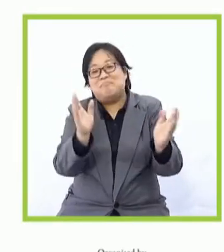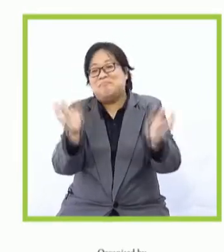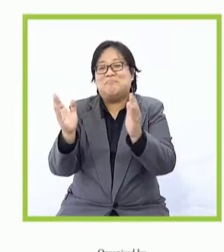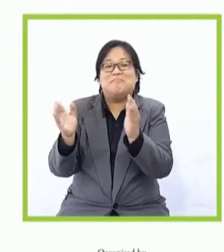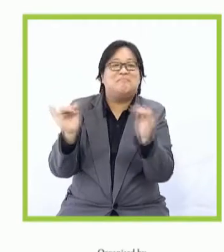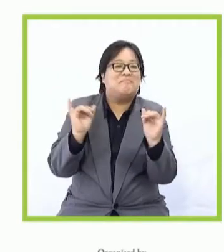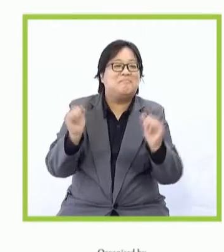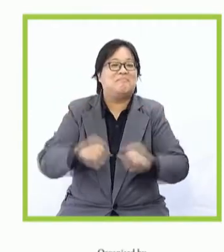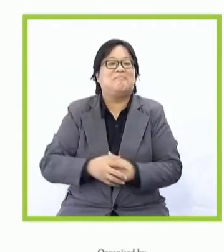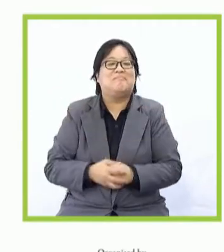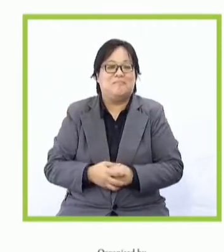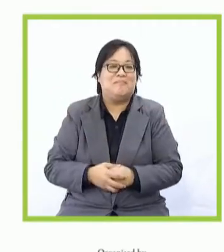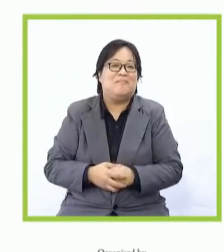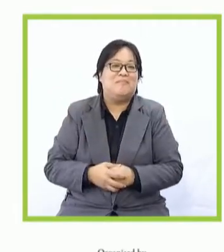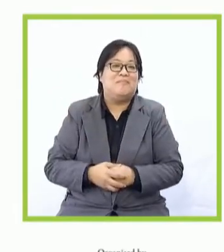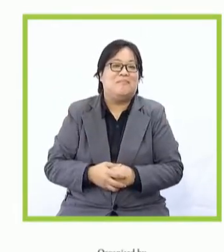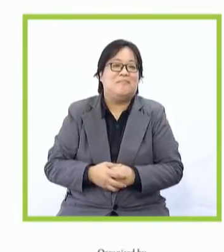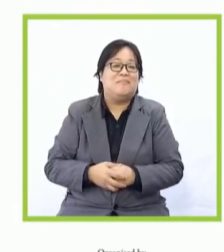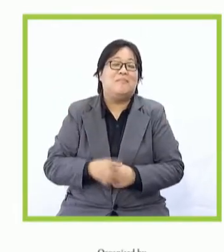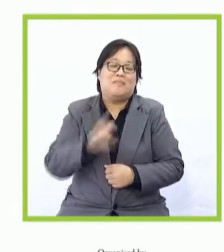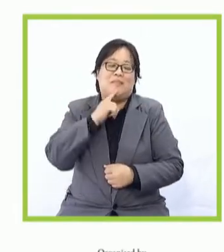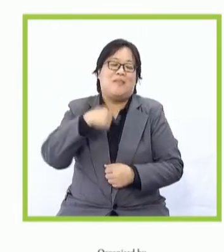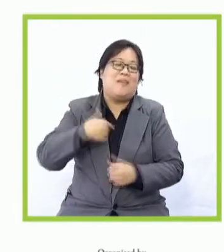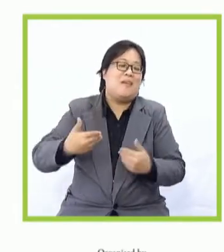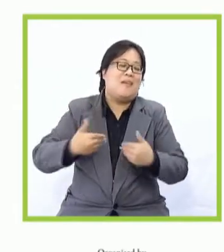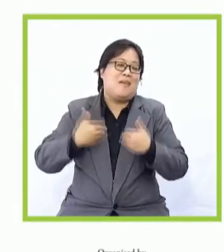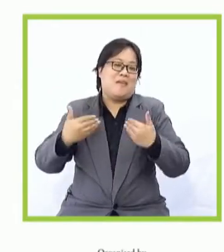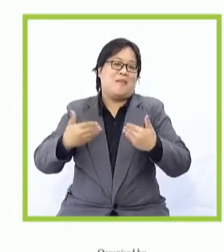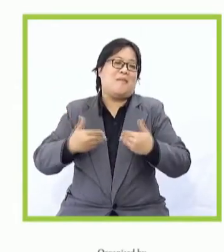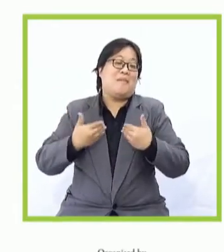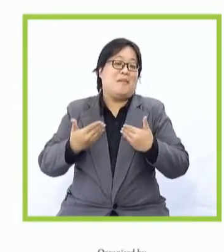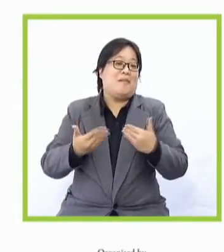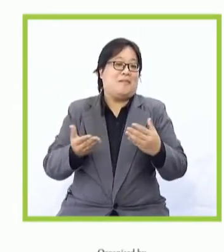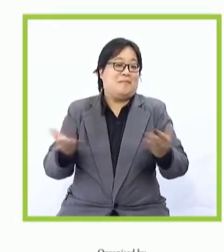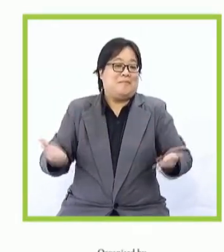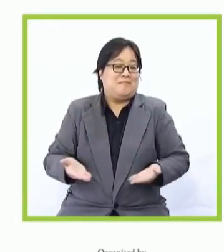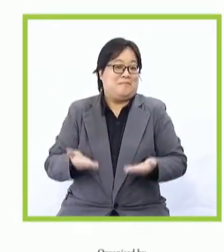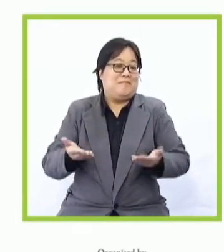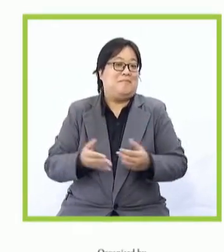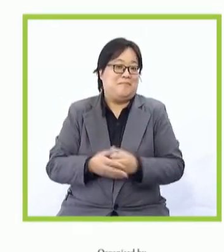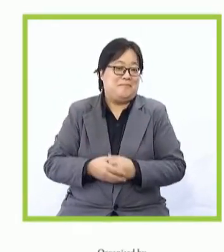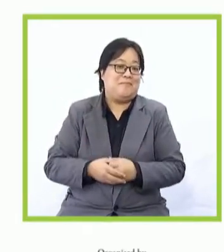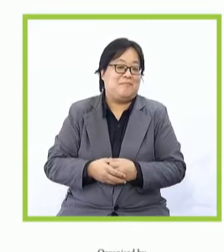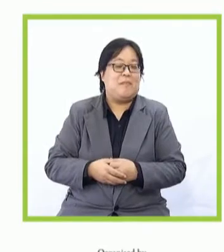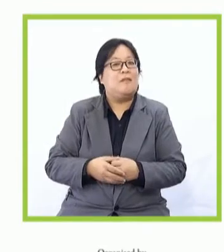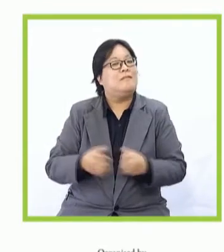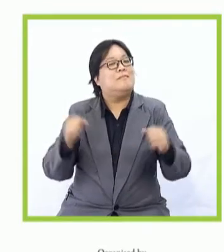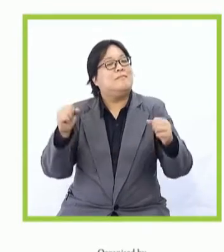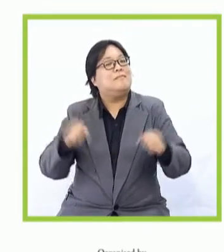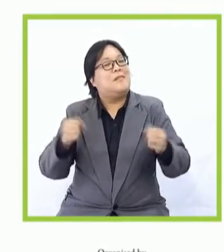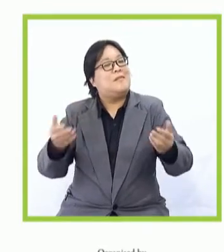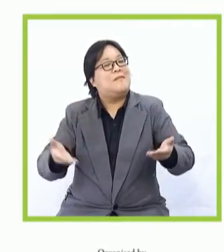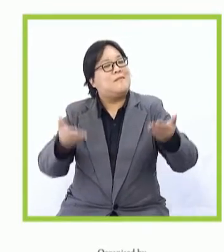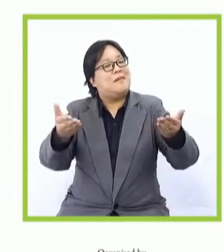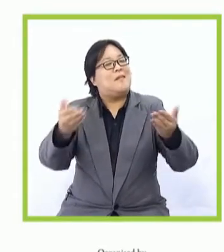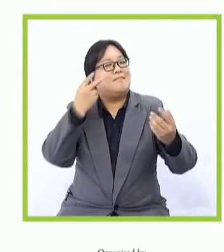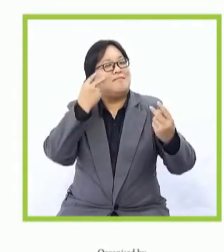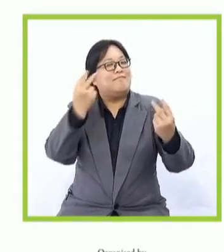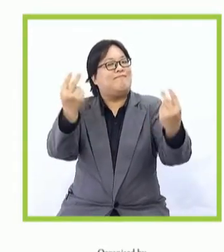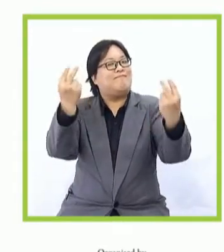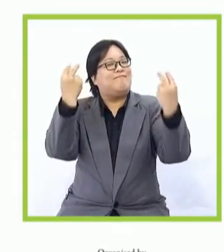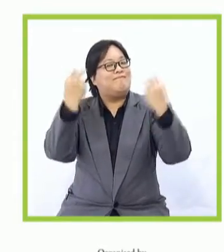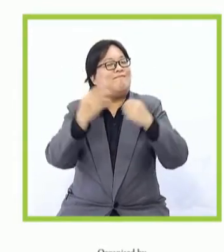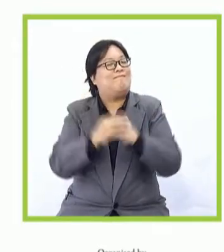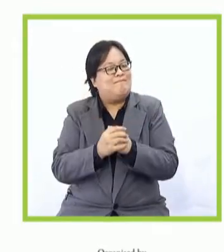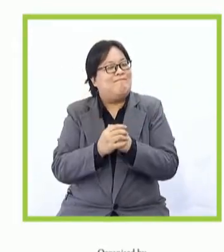this. It's a great privilege to be with you and to be able to offer some reflections